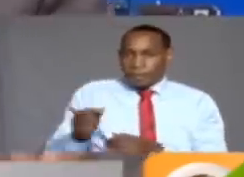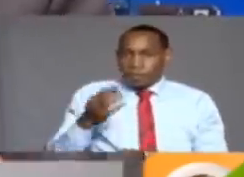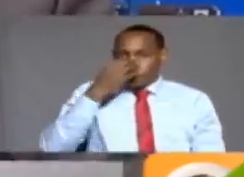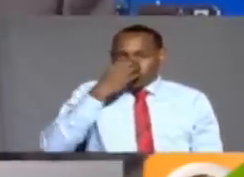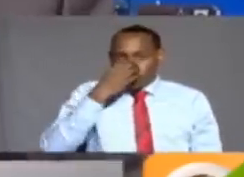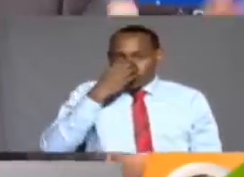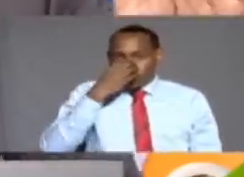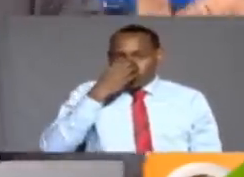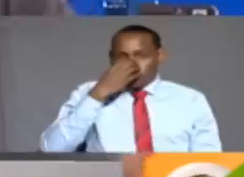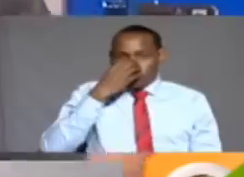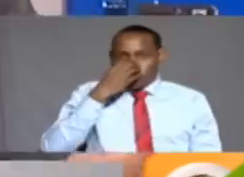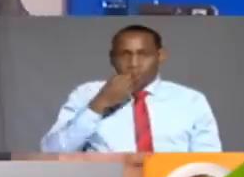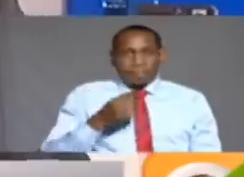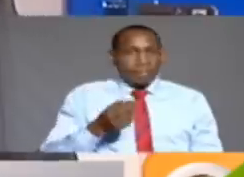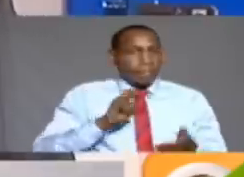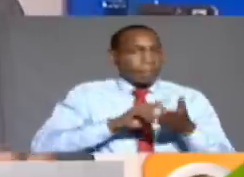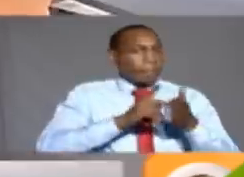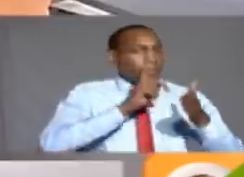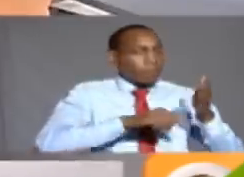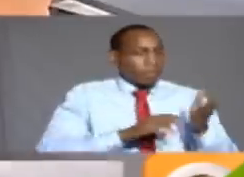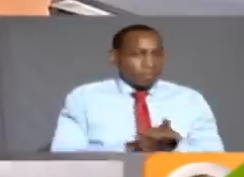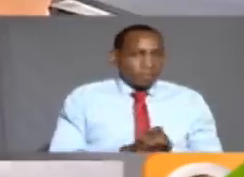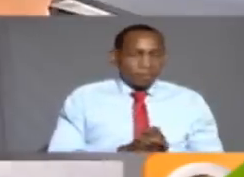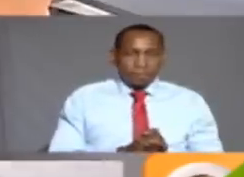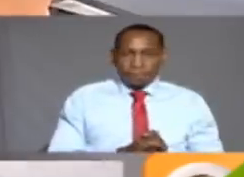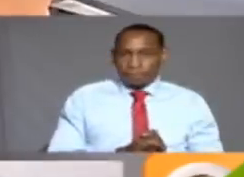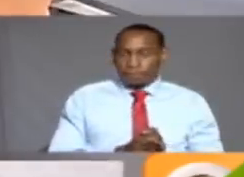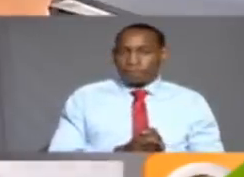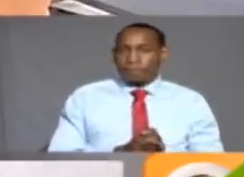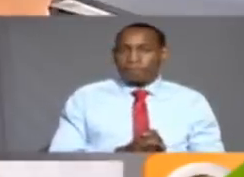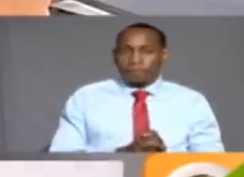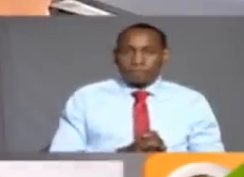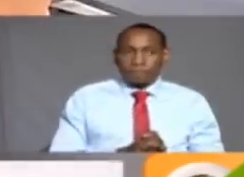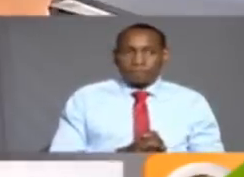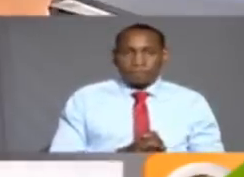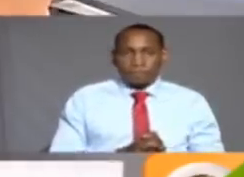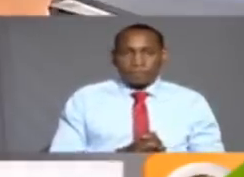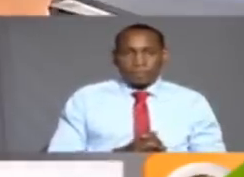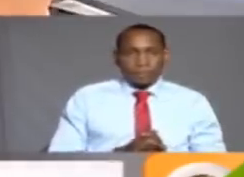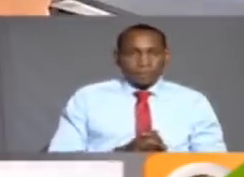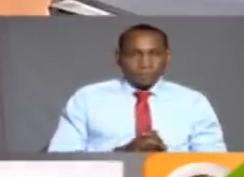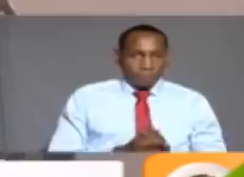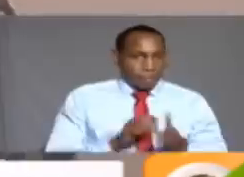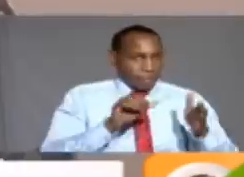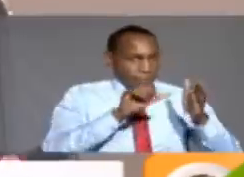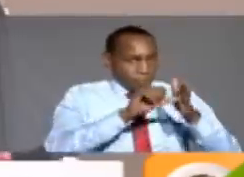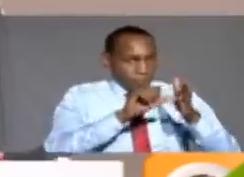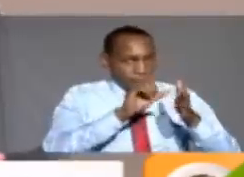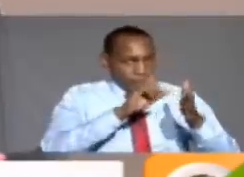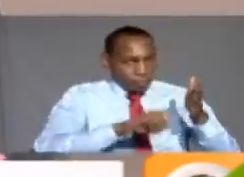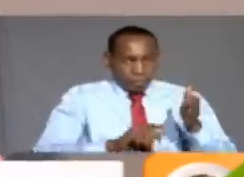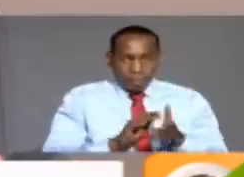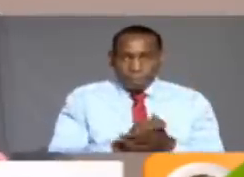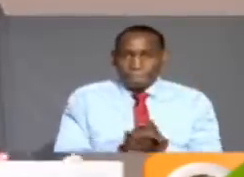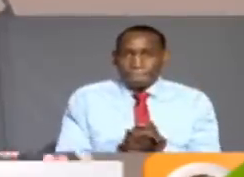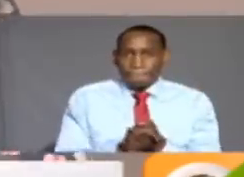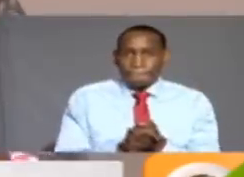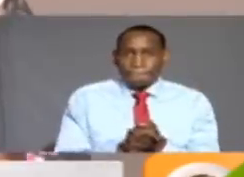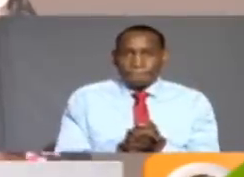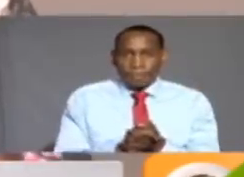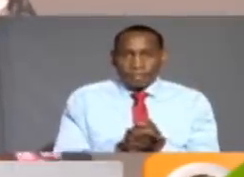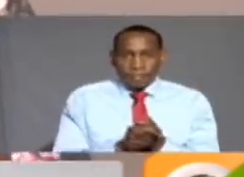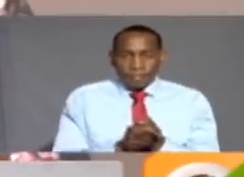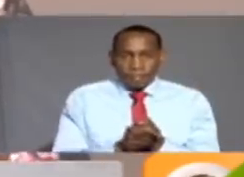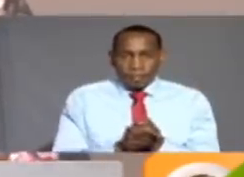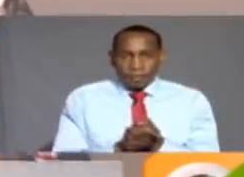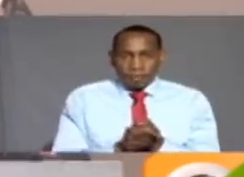he should not be fought and all that. That is what you mean. What I'm saying, you know, I think the problem is that because of this,